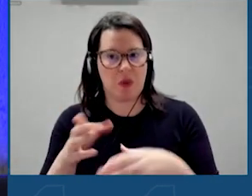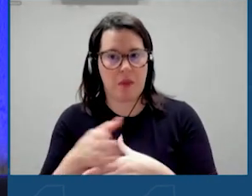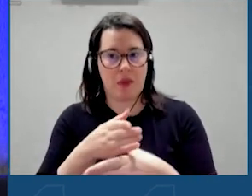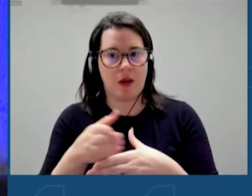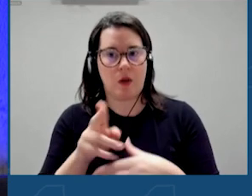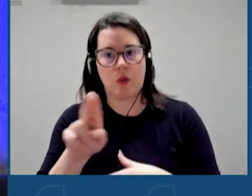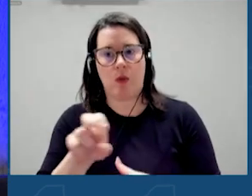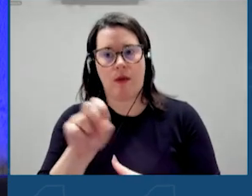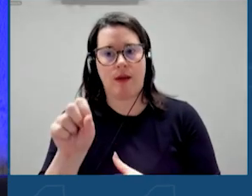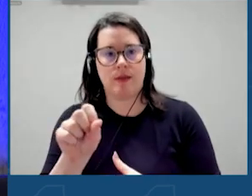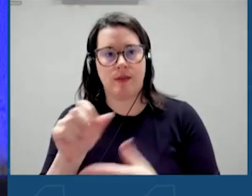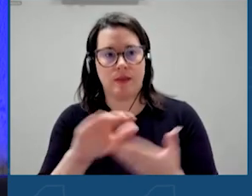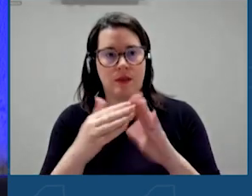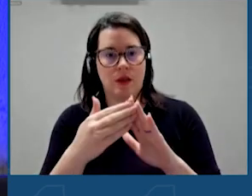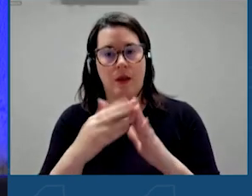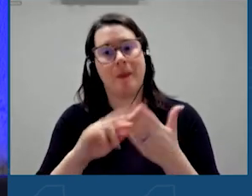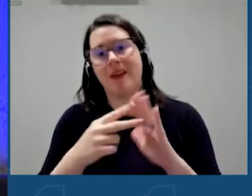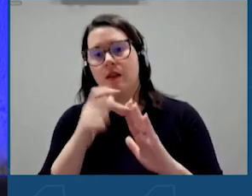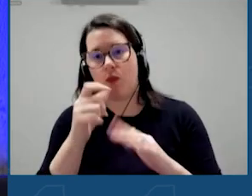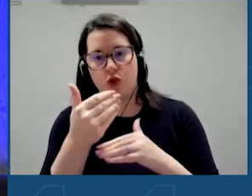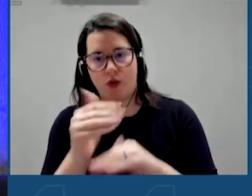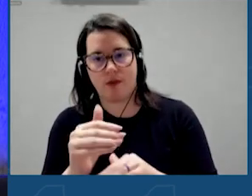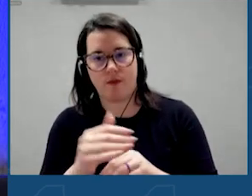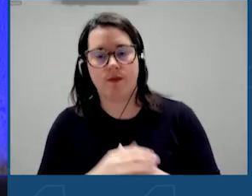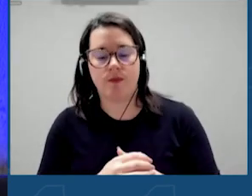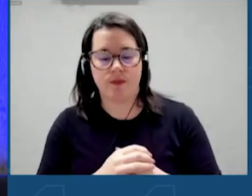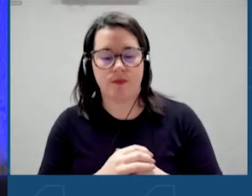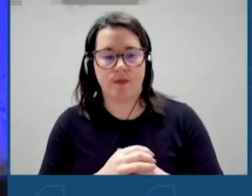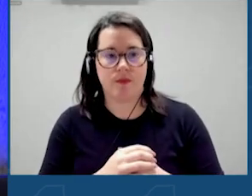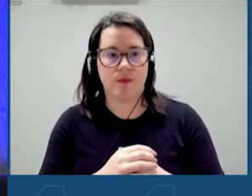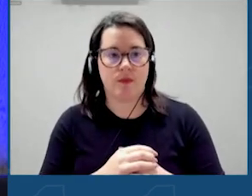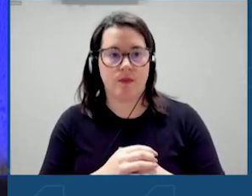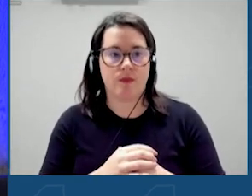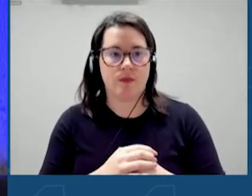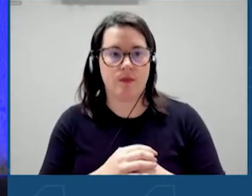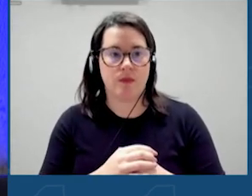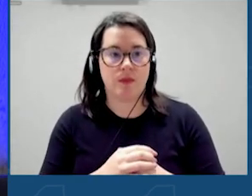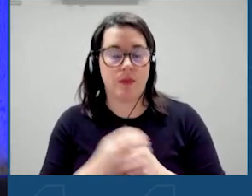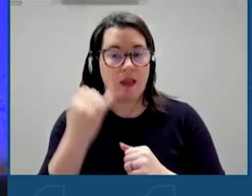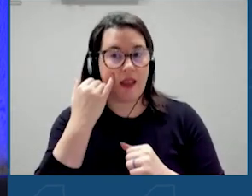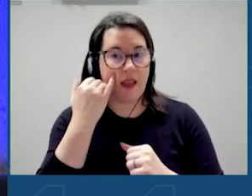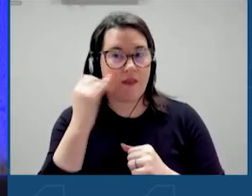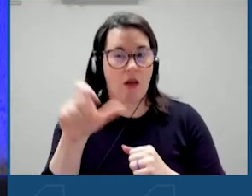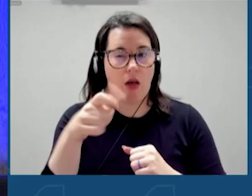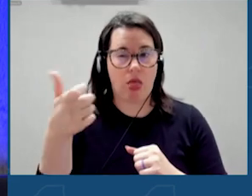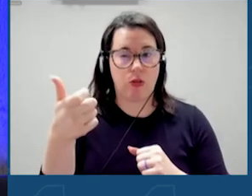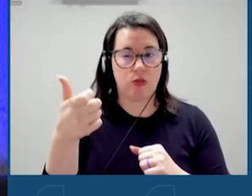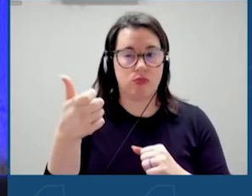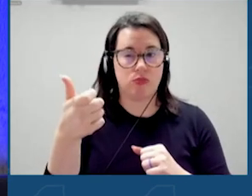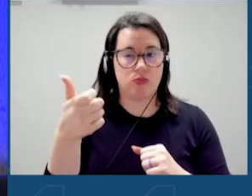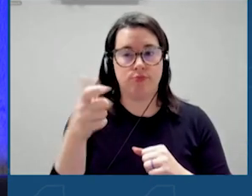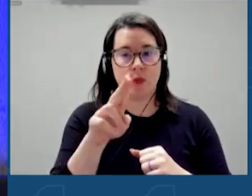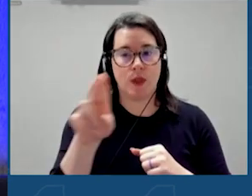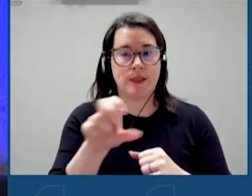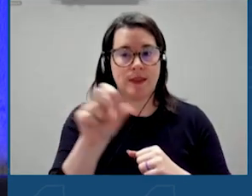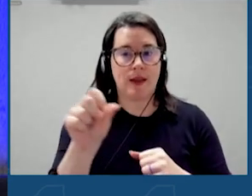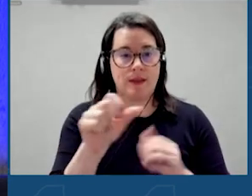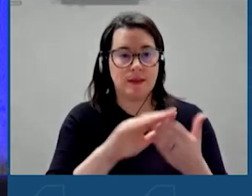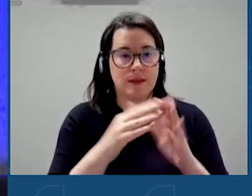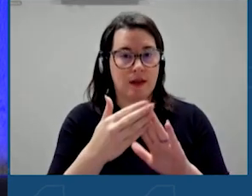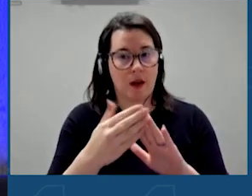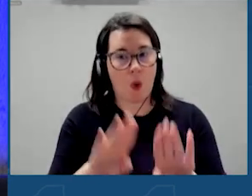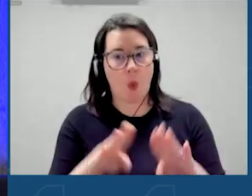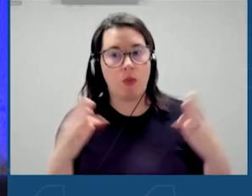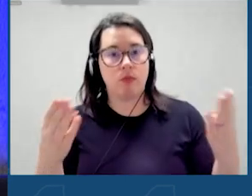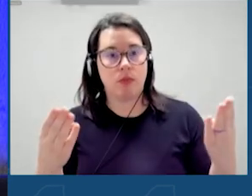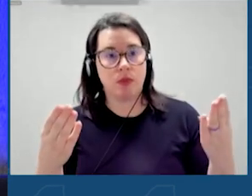that they were not restrictive. They are as open as they are in the median U.S. city. Okay,